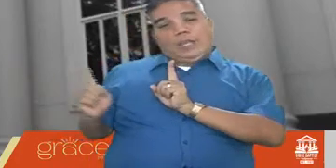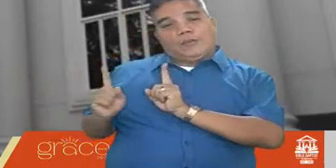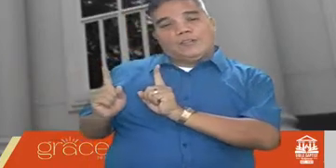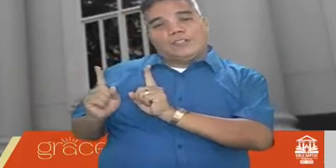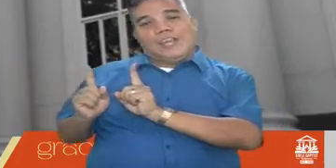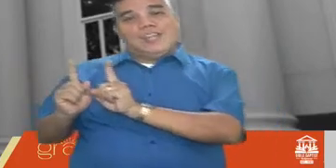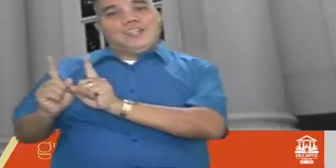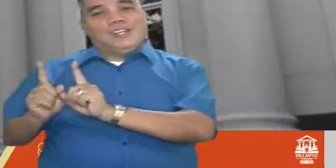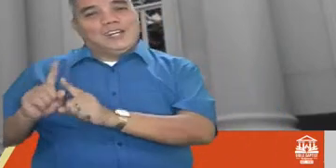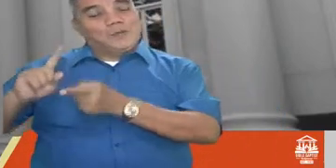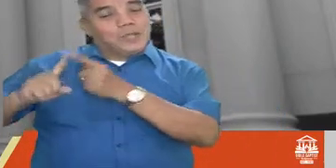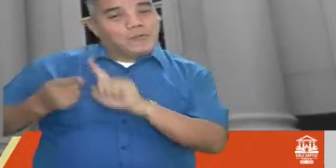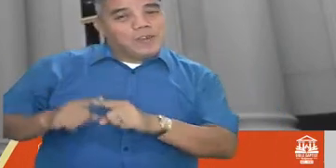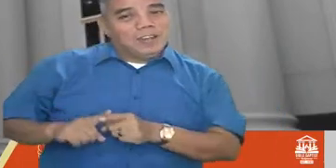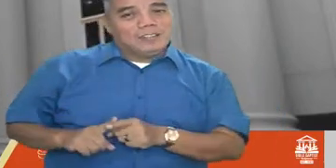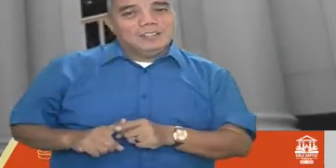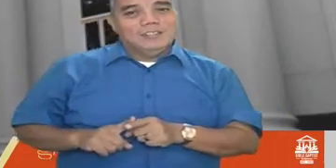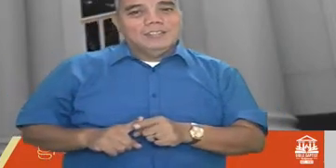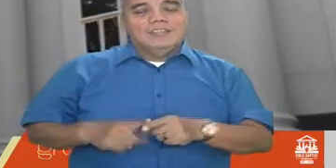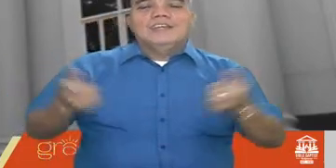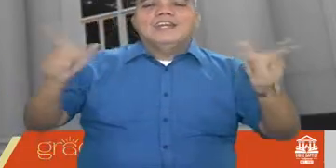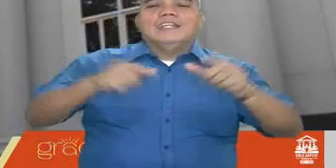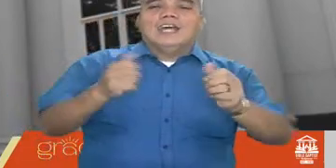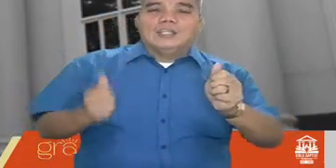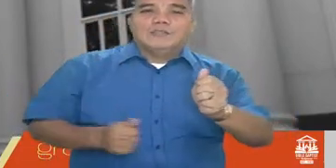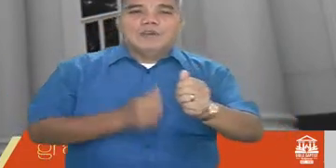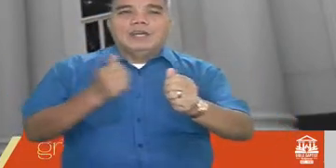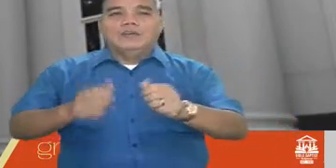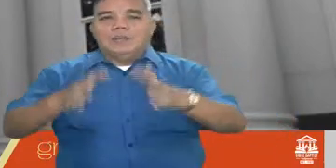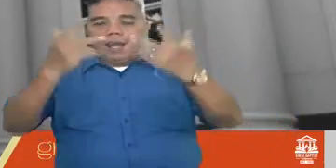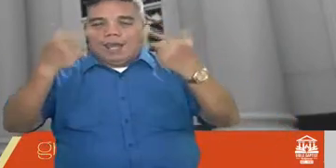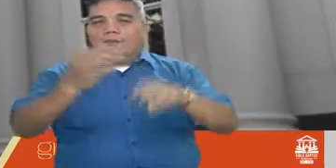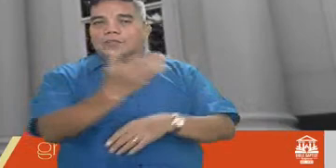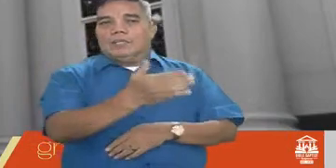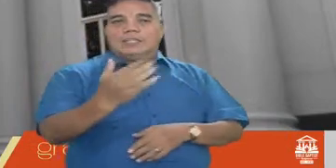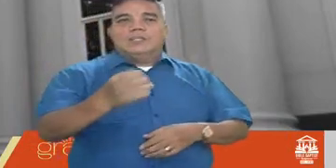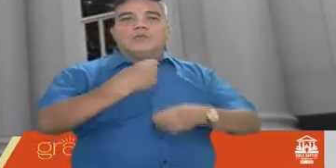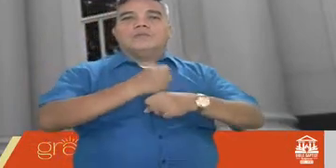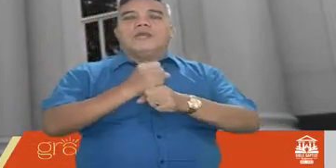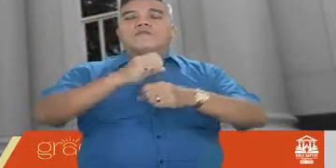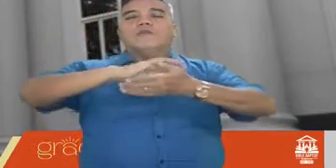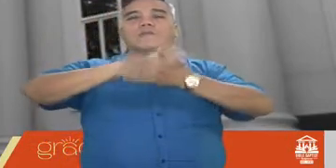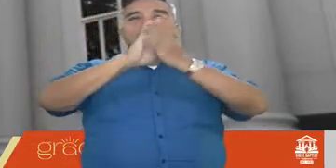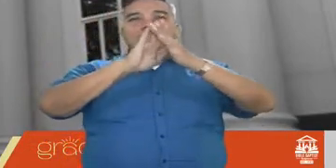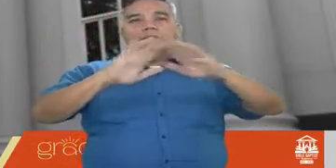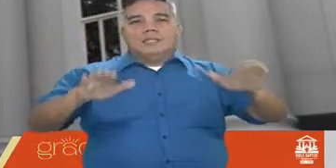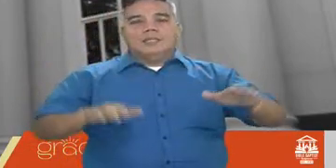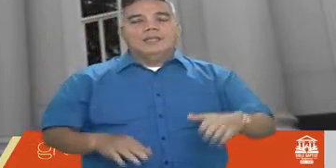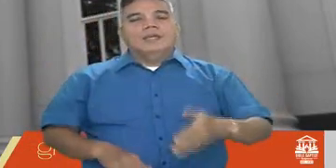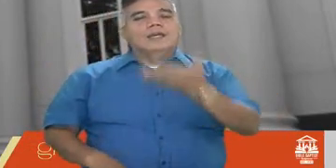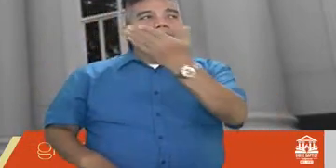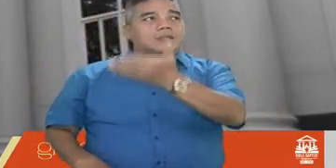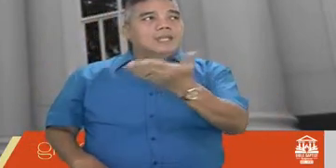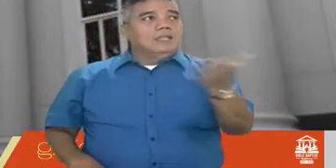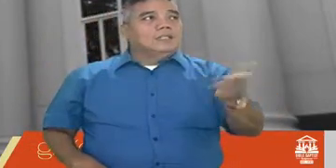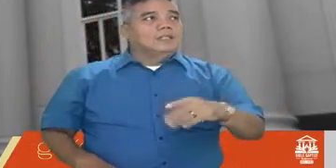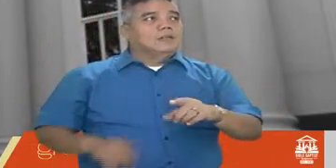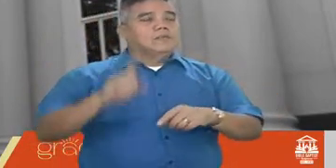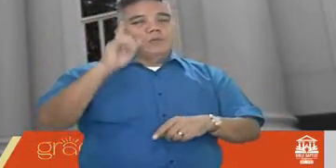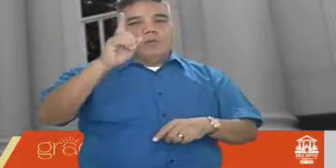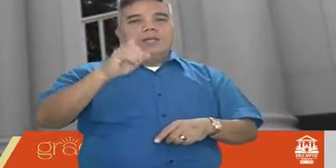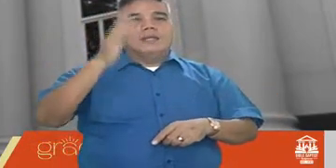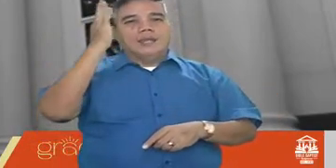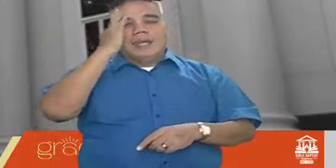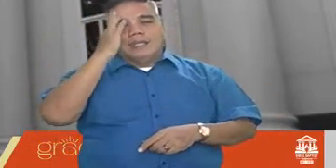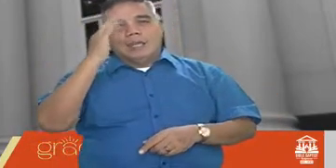ba? So, let us follow, therefore, after the things which make for peace, things wherewith one